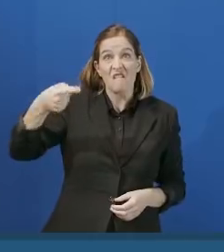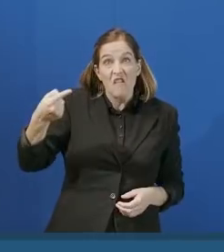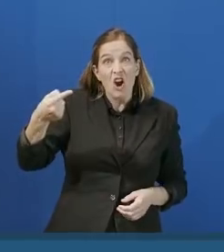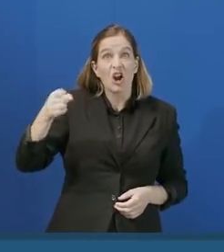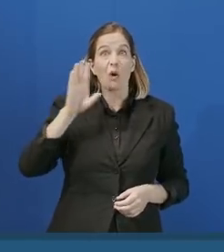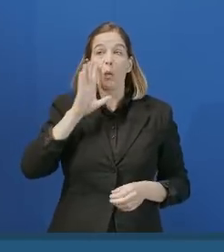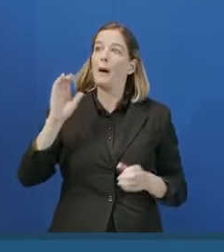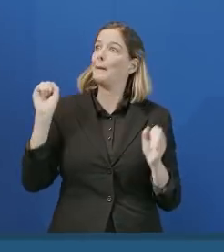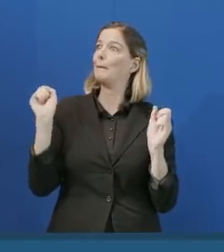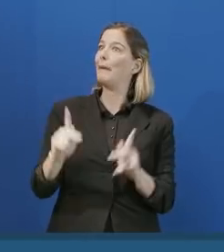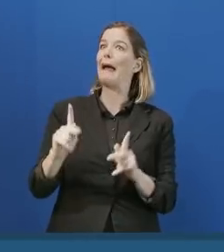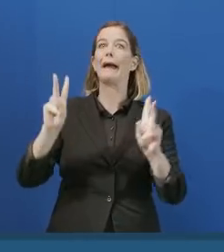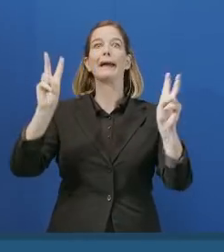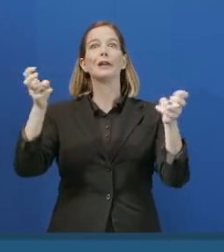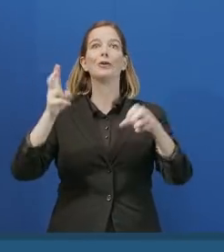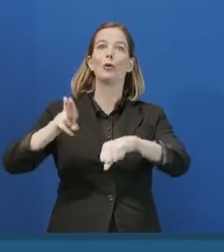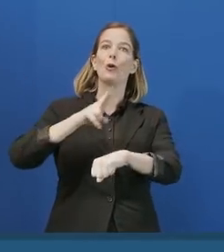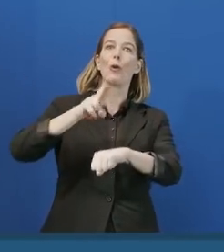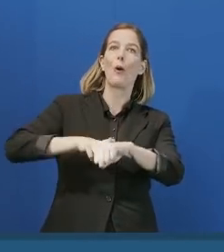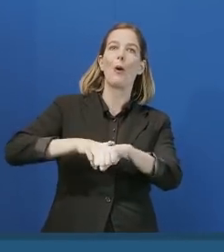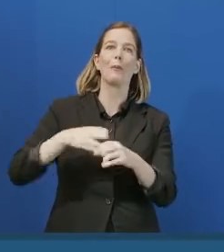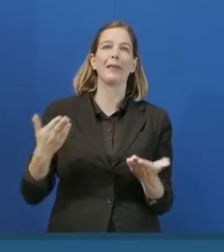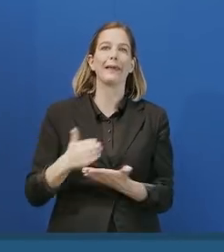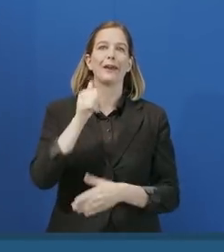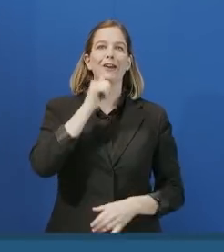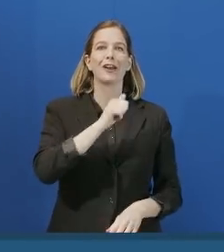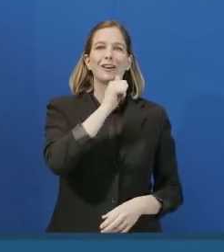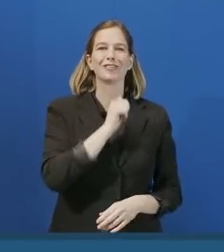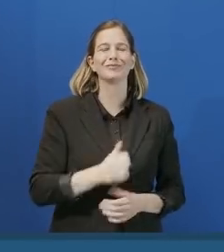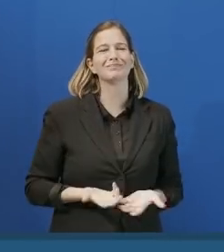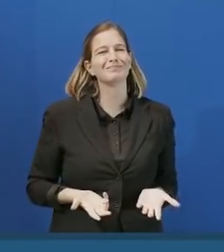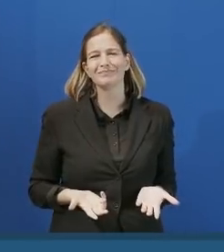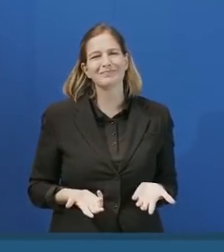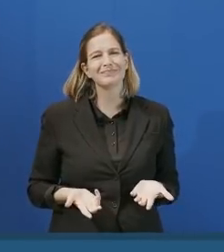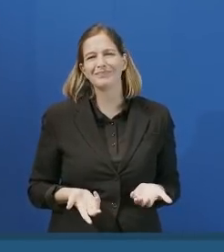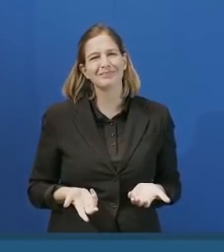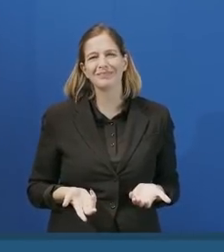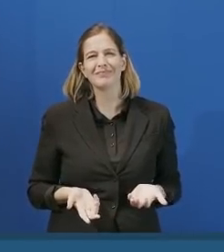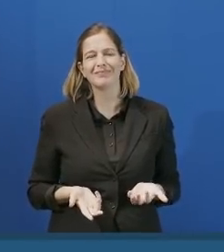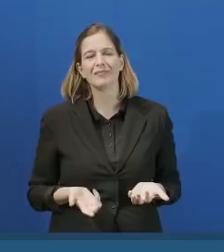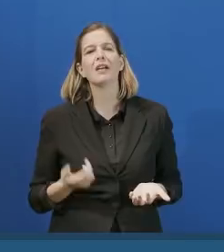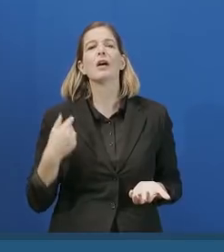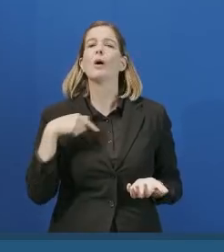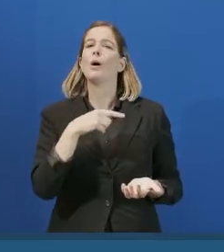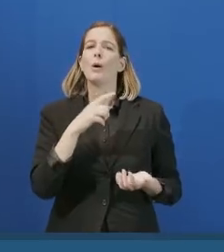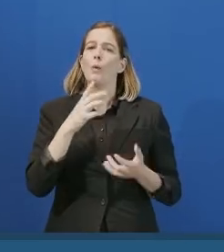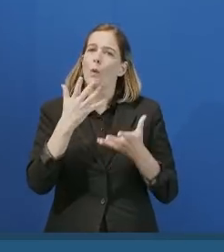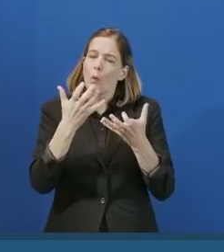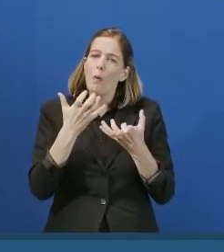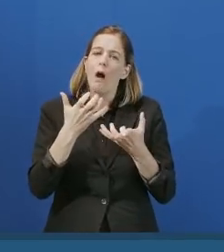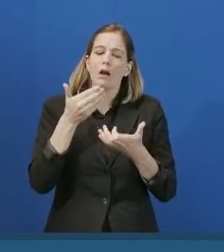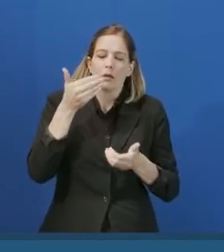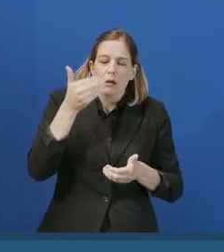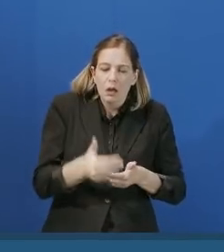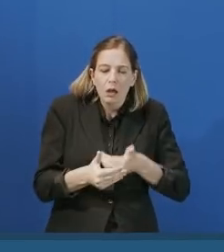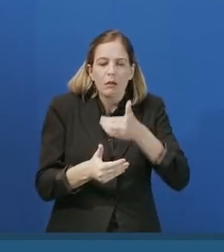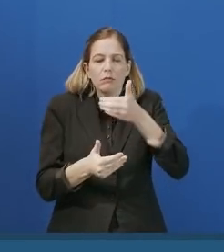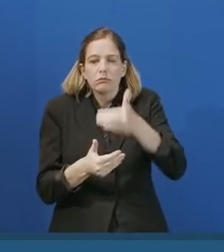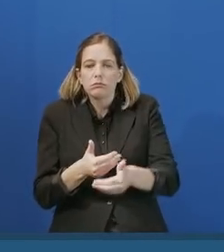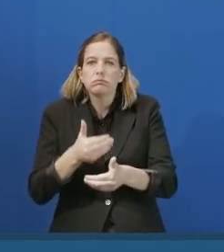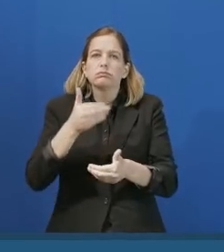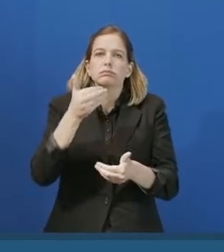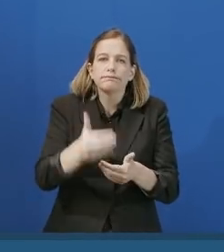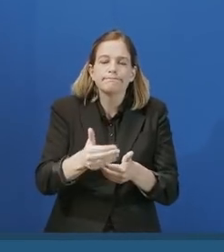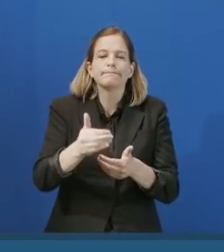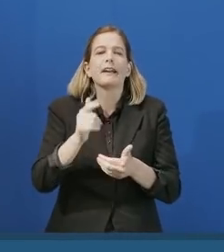normalcy in Arizona. What we want to do is eventually and gradually get there. So to review what's